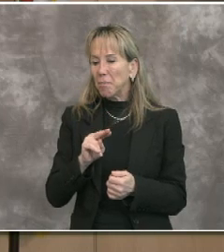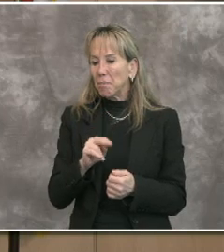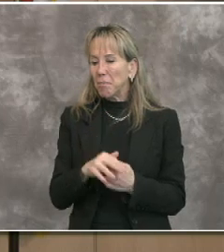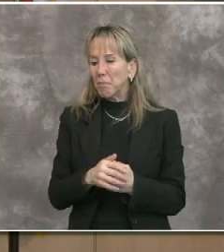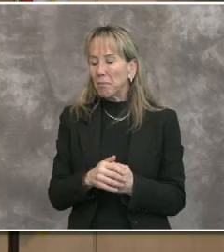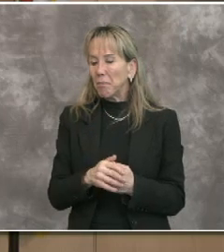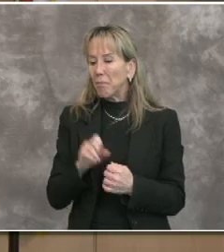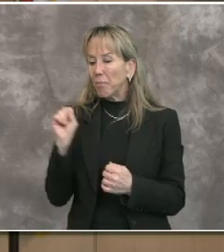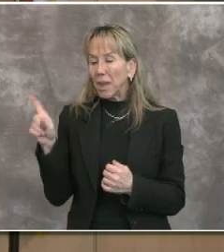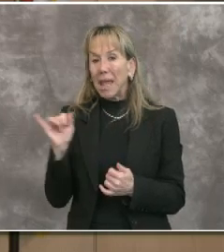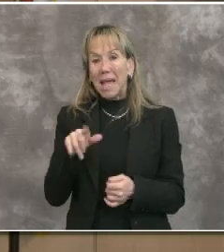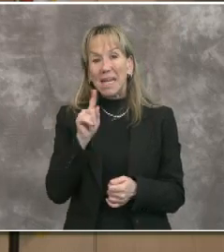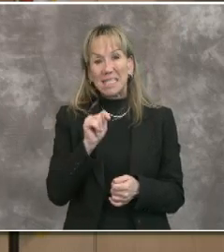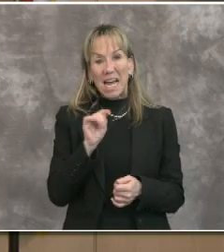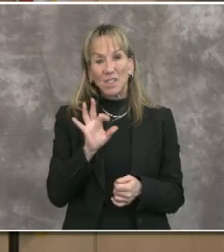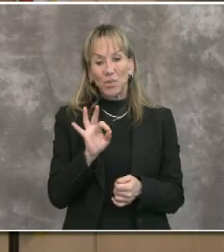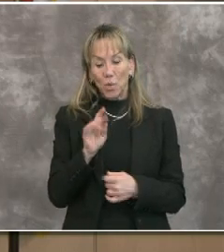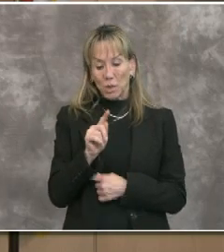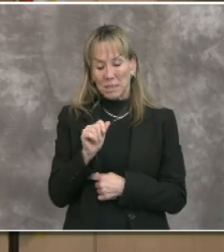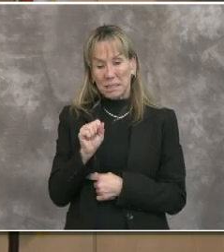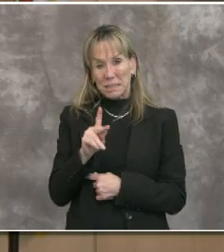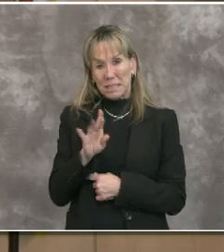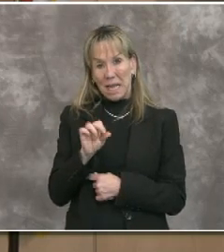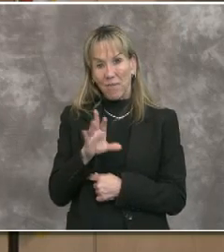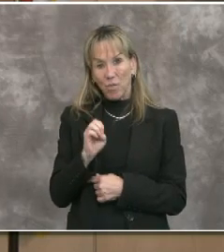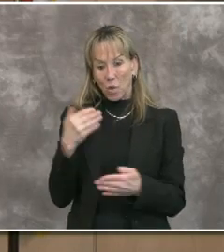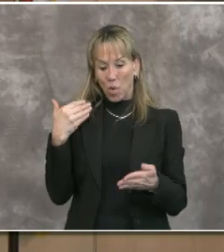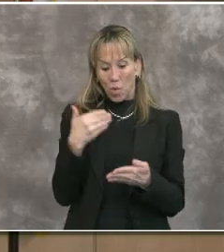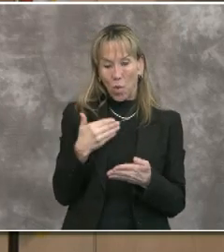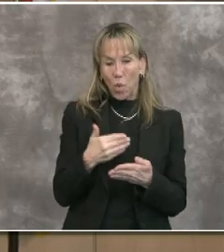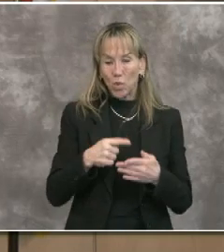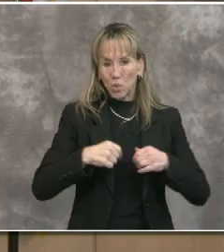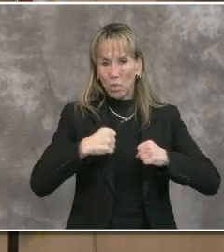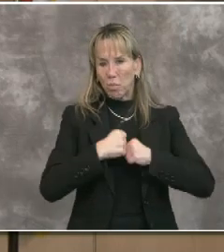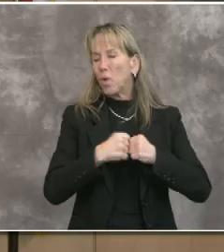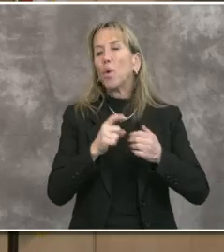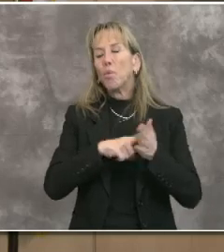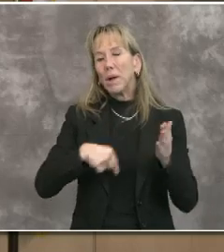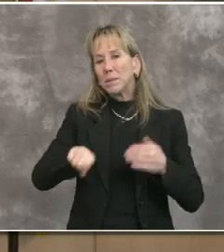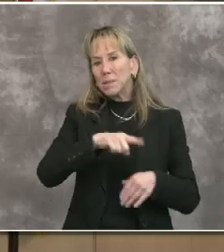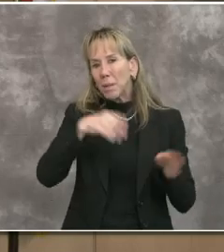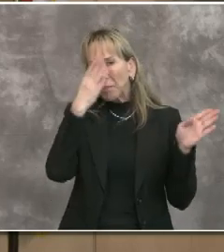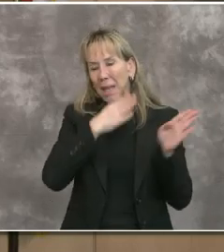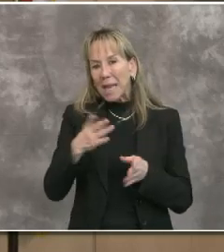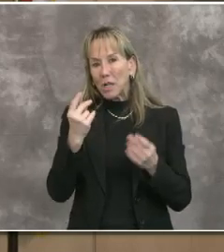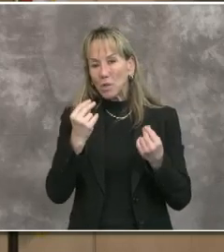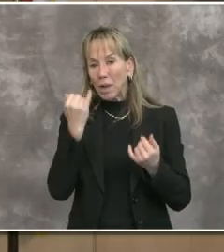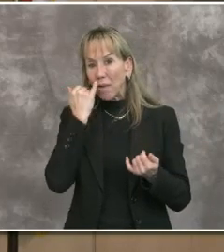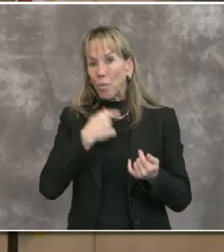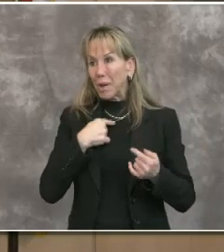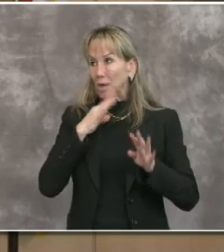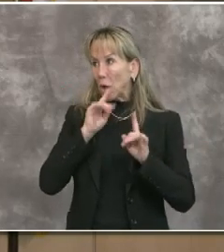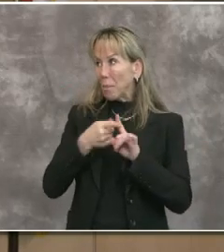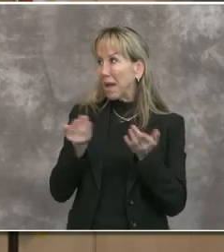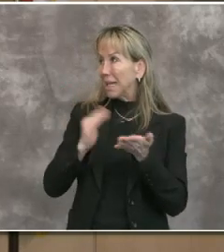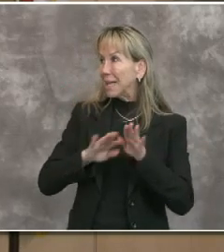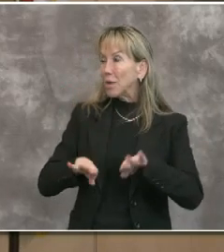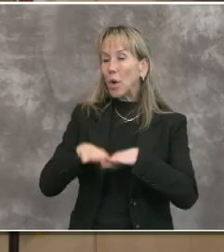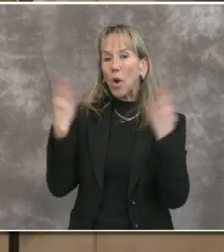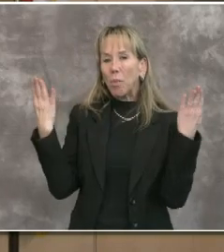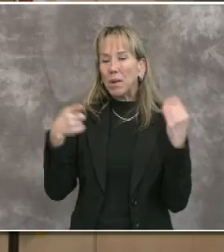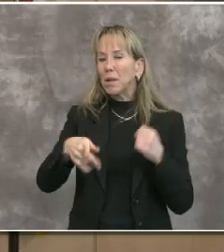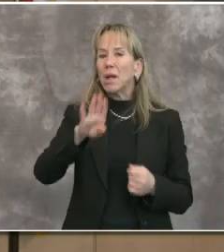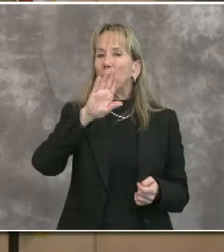addresses cases near the border is doing as the county plans for reopening? What work is the county doing with Baja California to prepare for